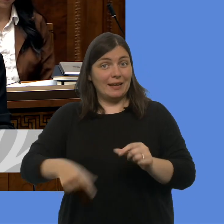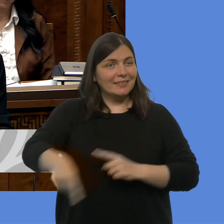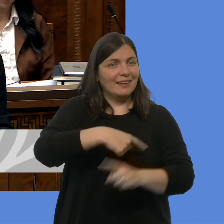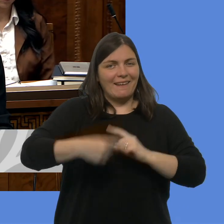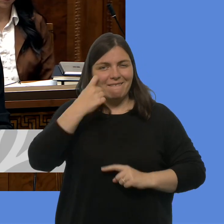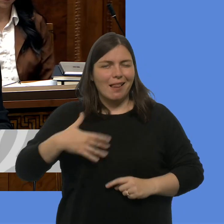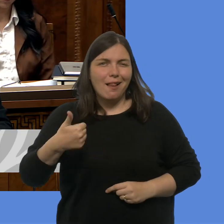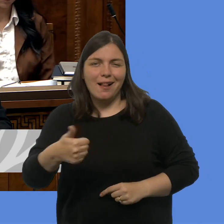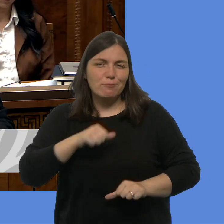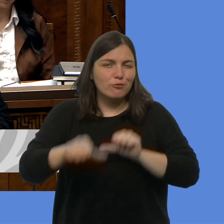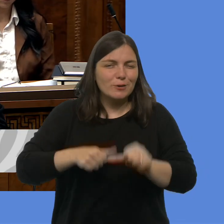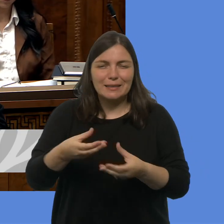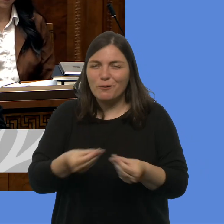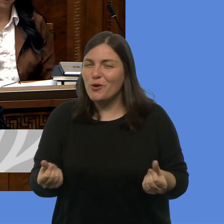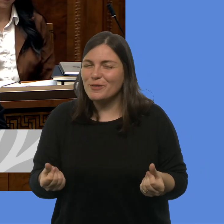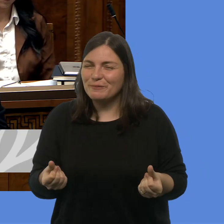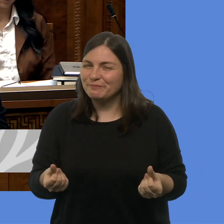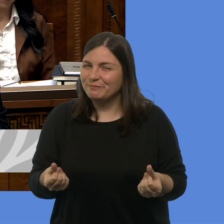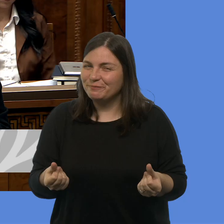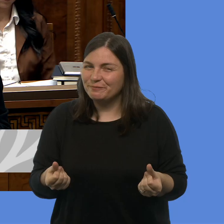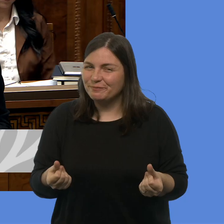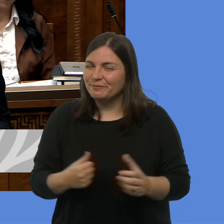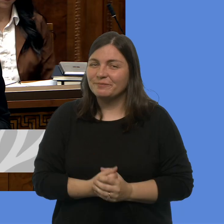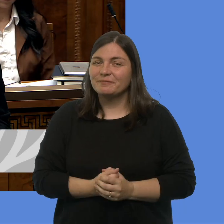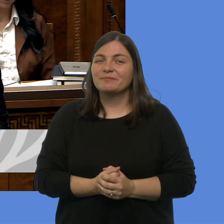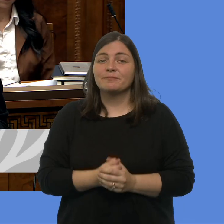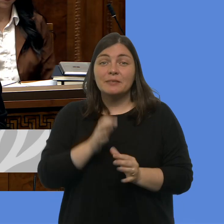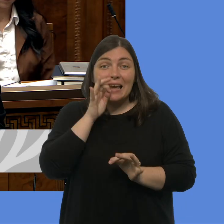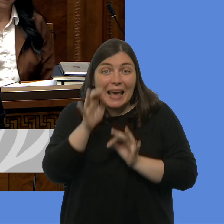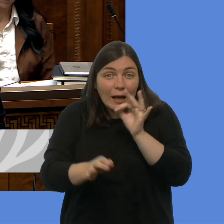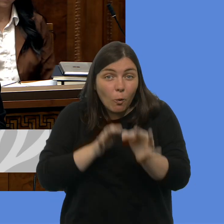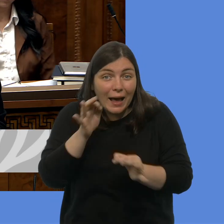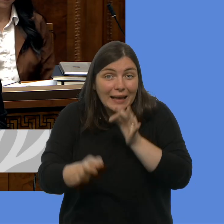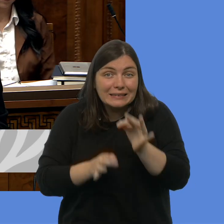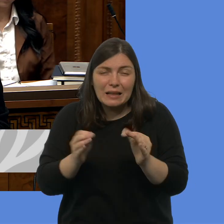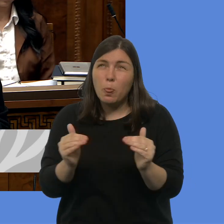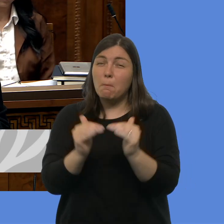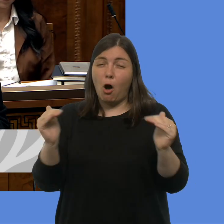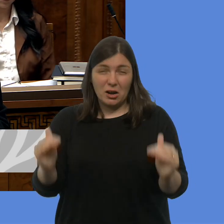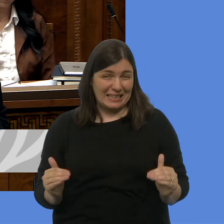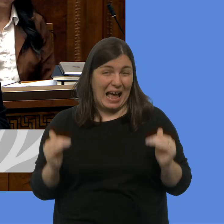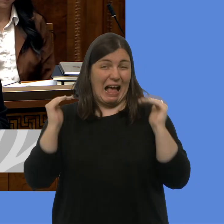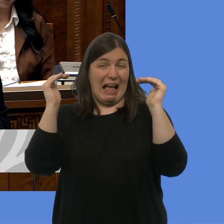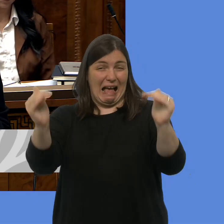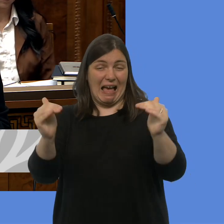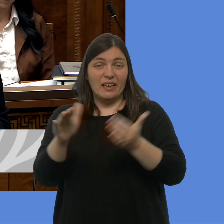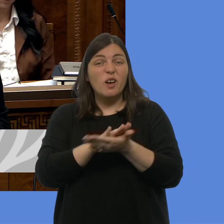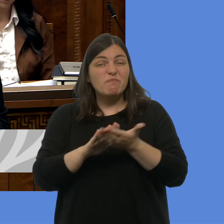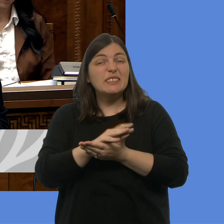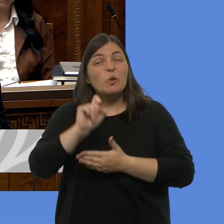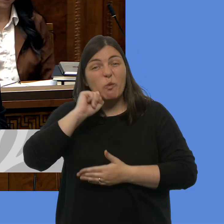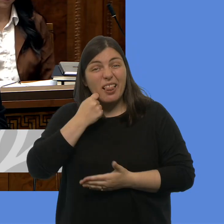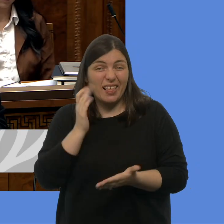bar for the re-establishment appears to be so high, very few inquests will actually be reopened. So for me, these are